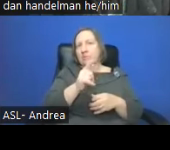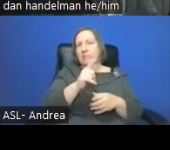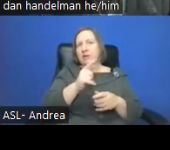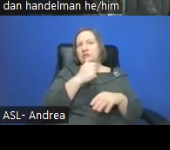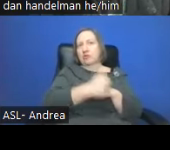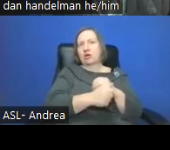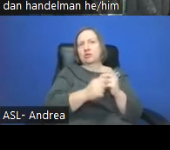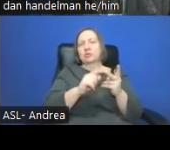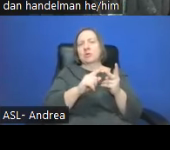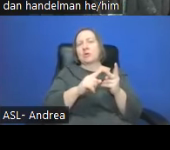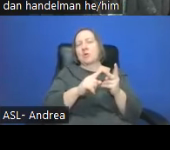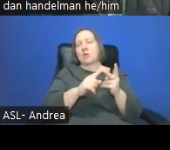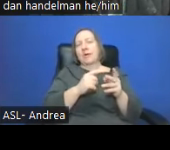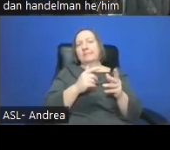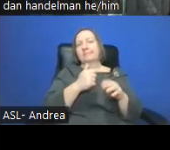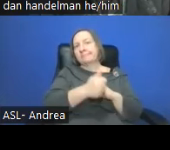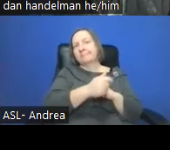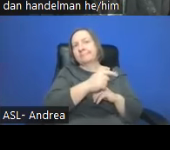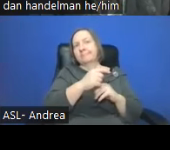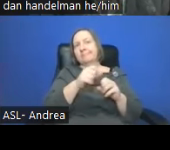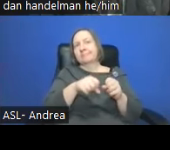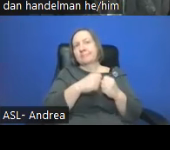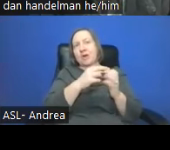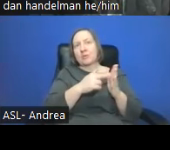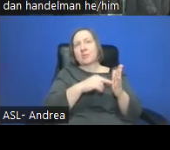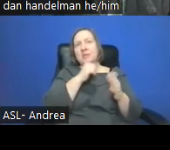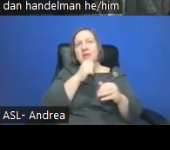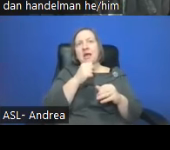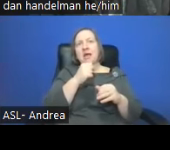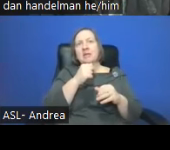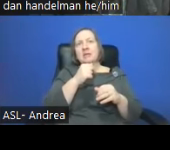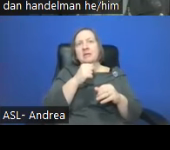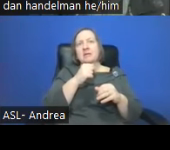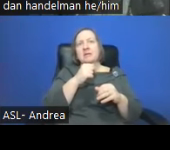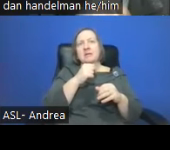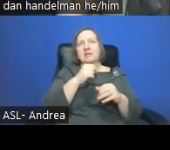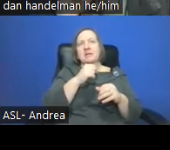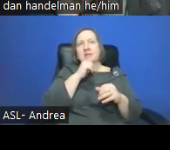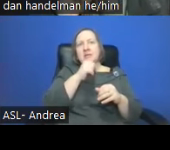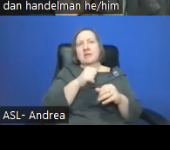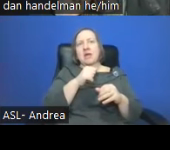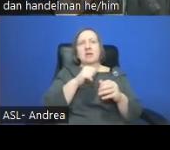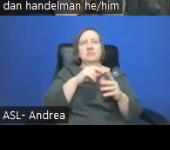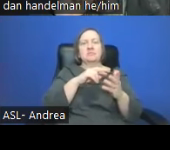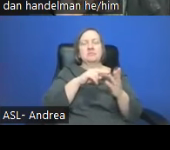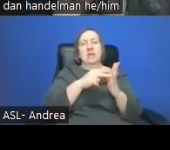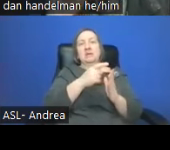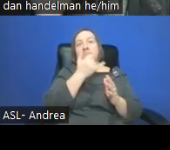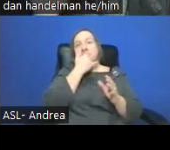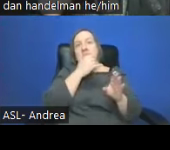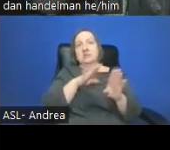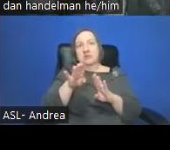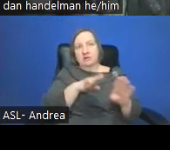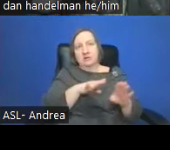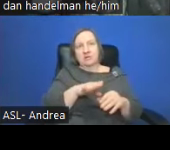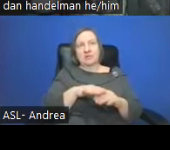against the complainant and does not allege misconduct. Alleged violations against the complainant, right? This is,